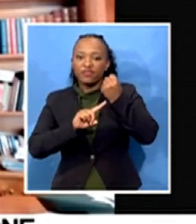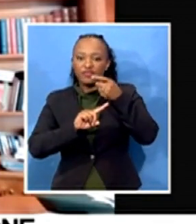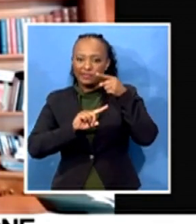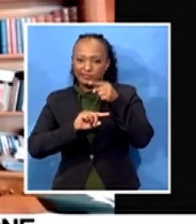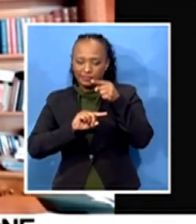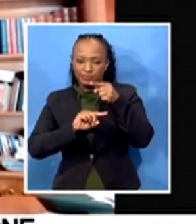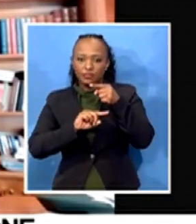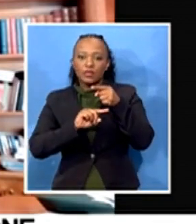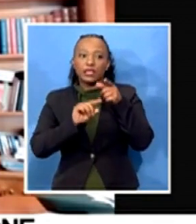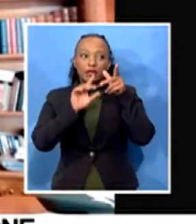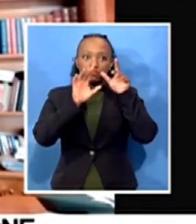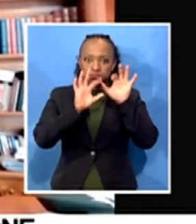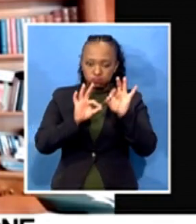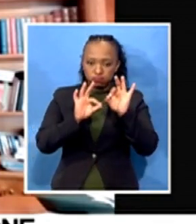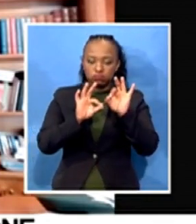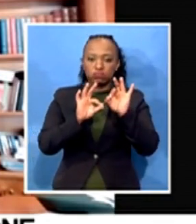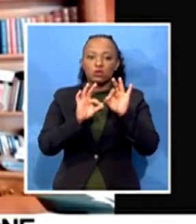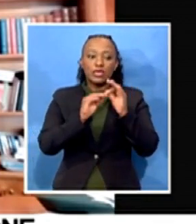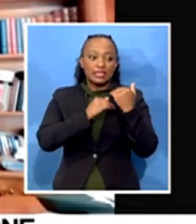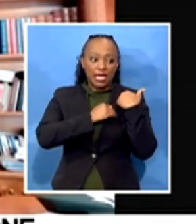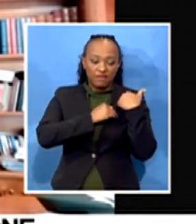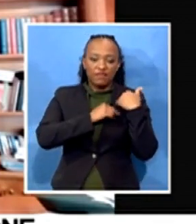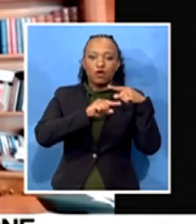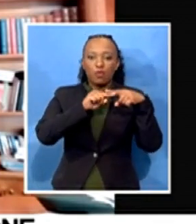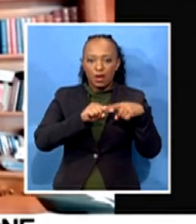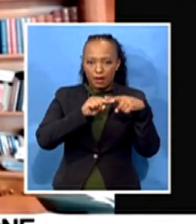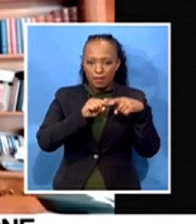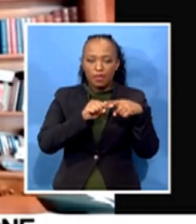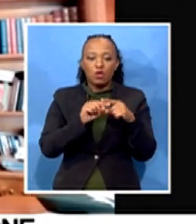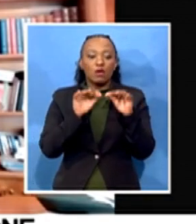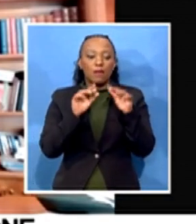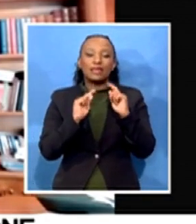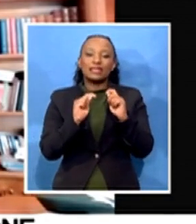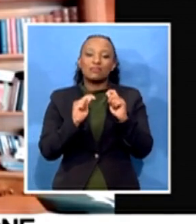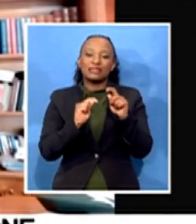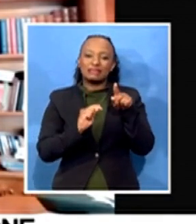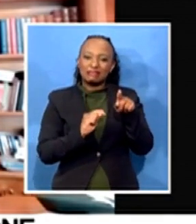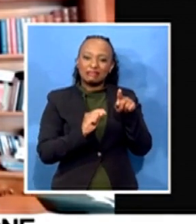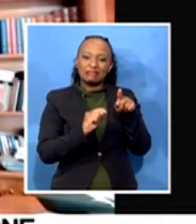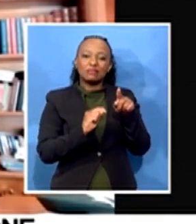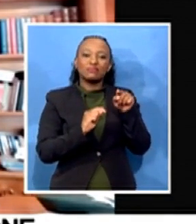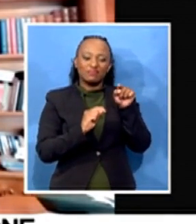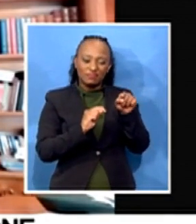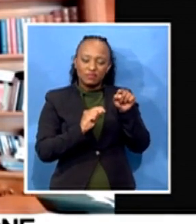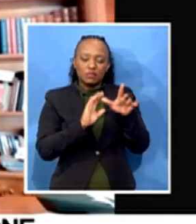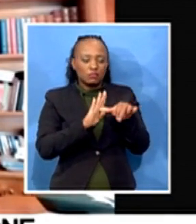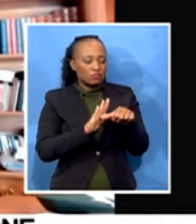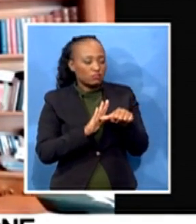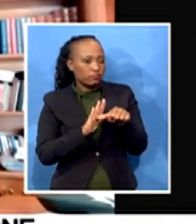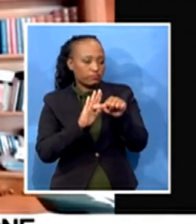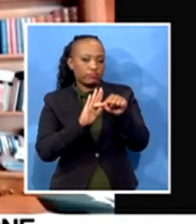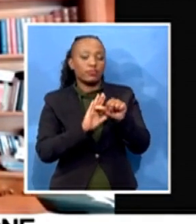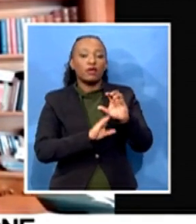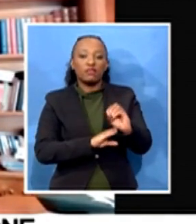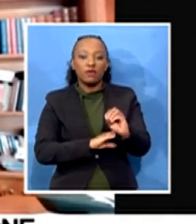safe, reliable public transport system will be key to the transport of